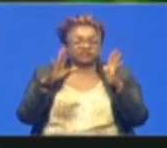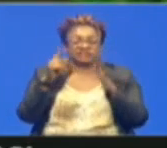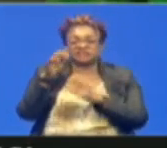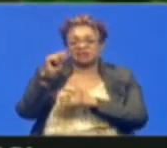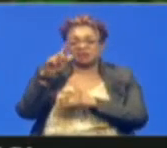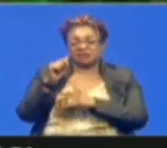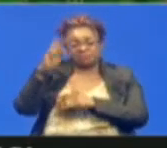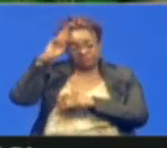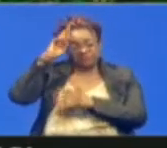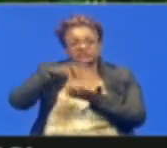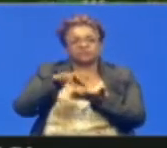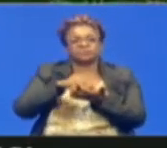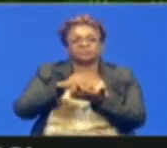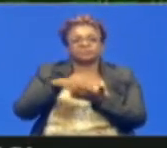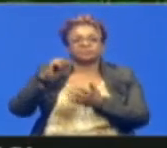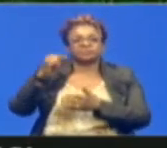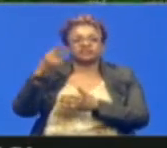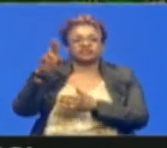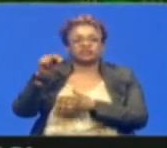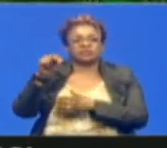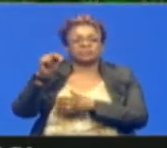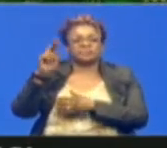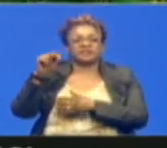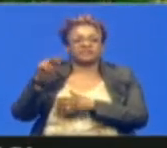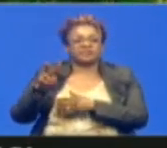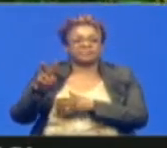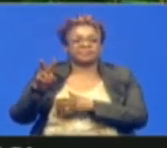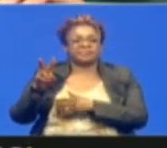station. Sharon Baranga, NTV.